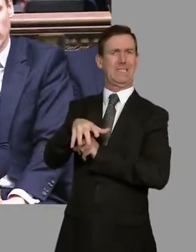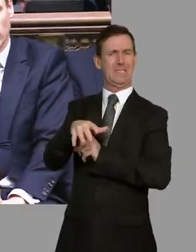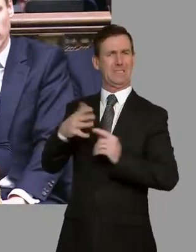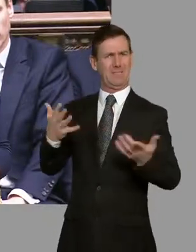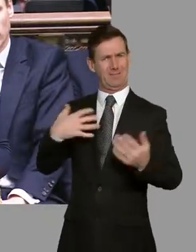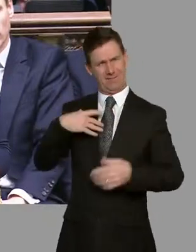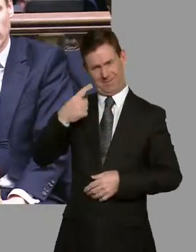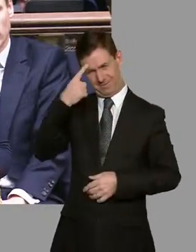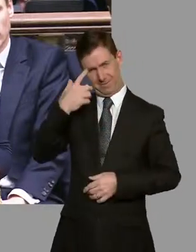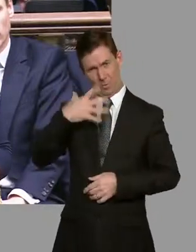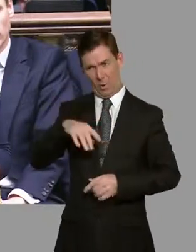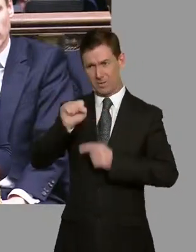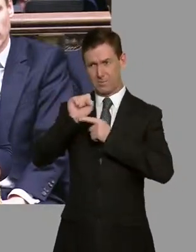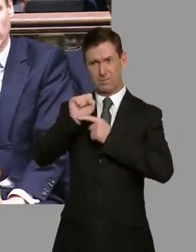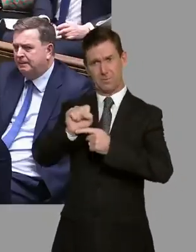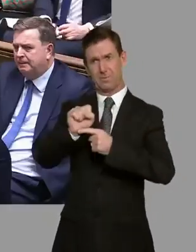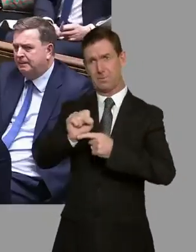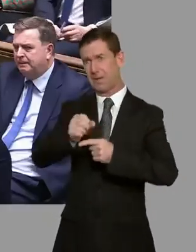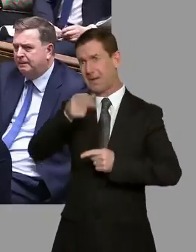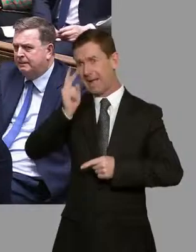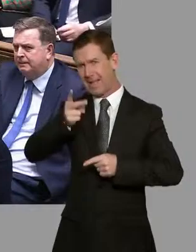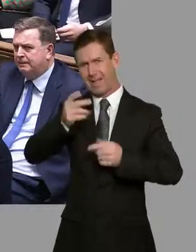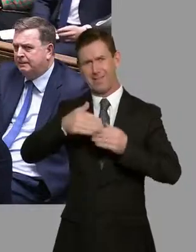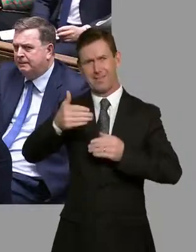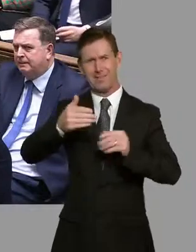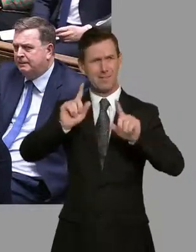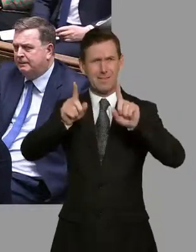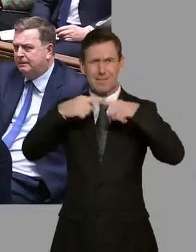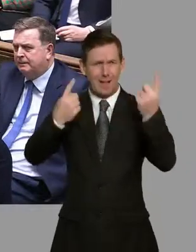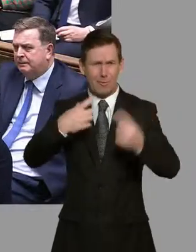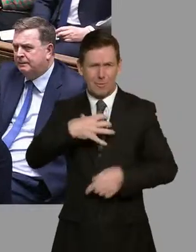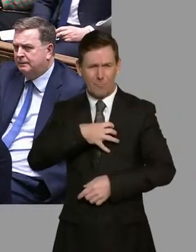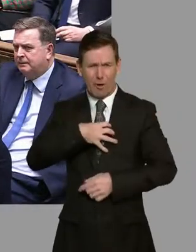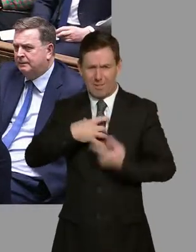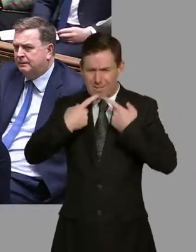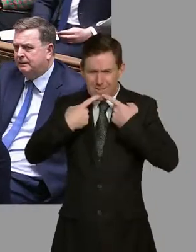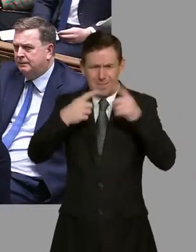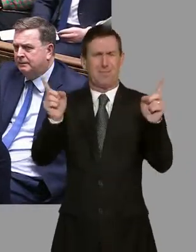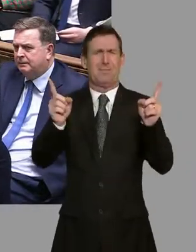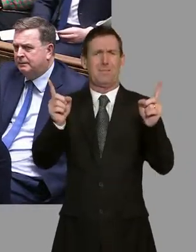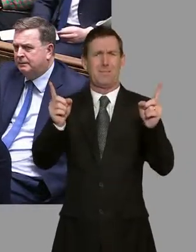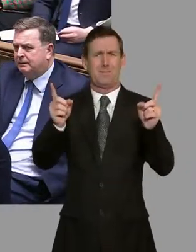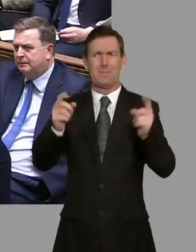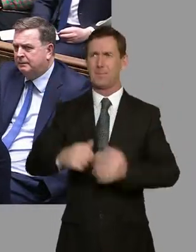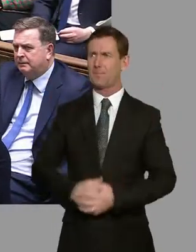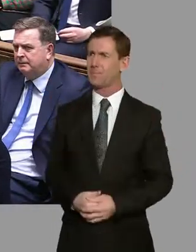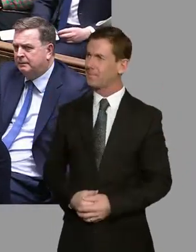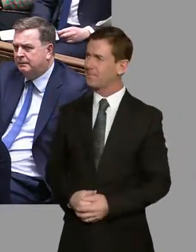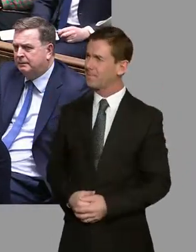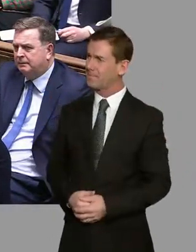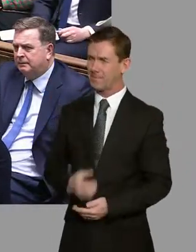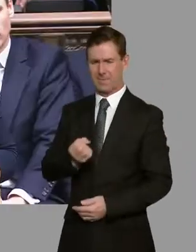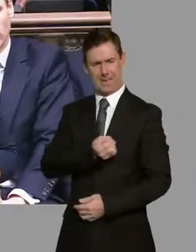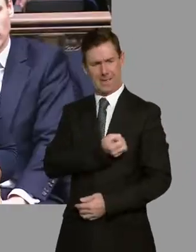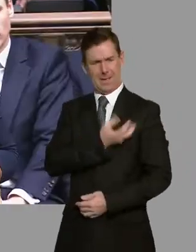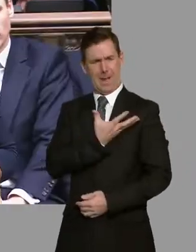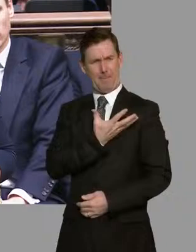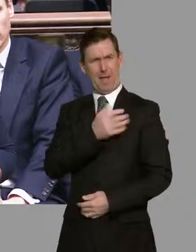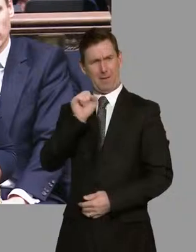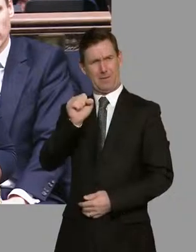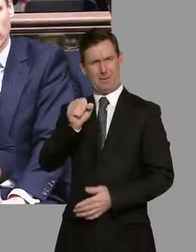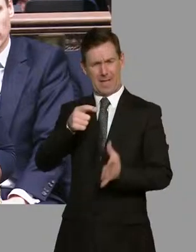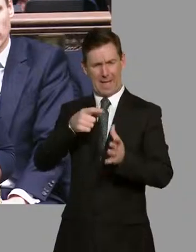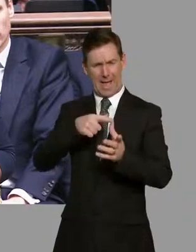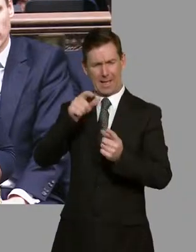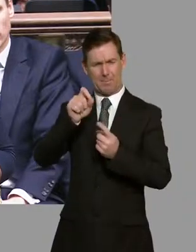be afraid. The Labour Party has adopted the APPG definition of Islamophobia. That